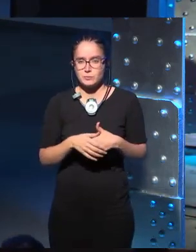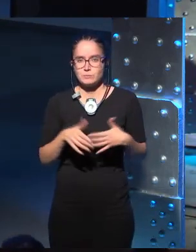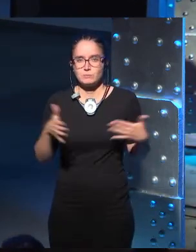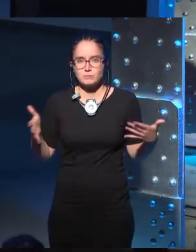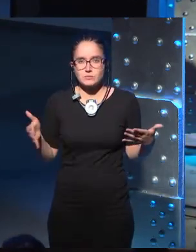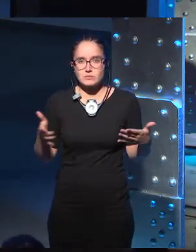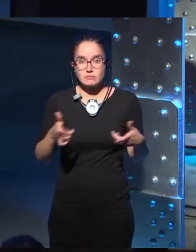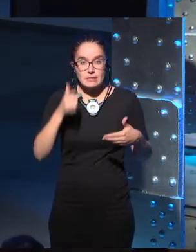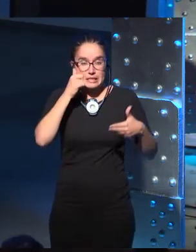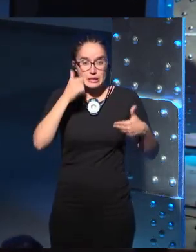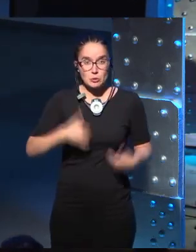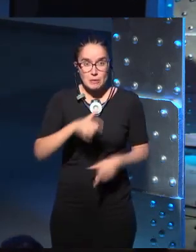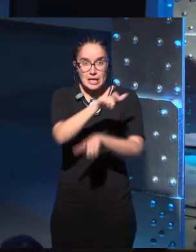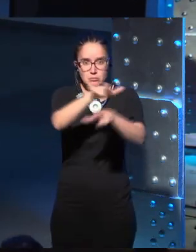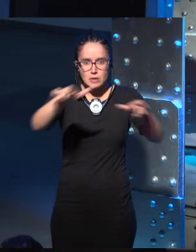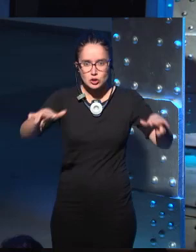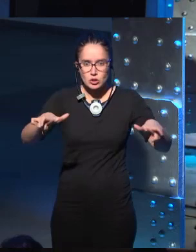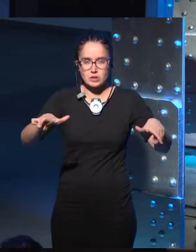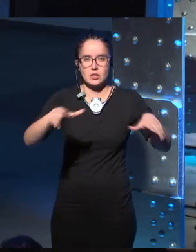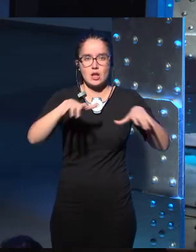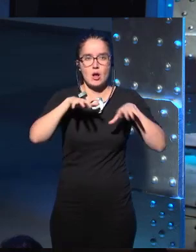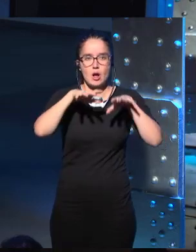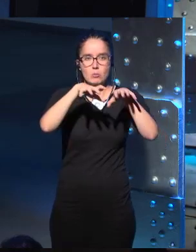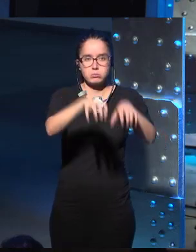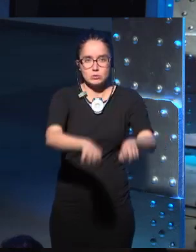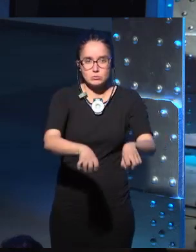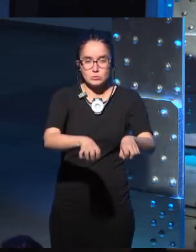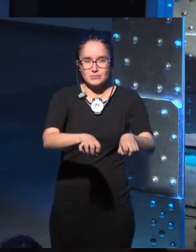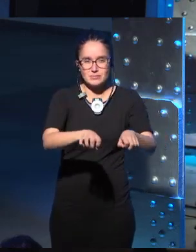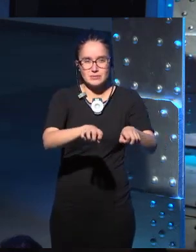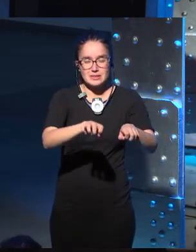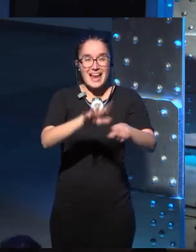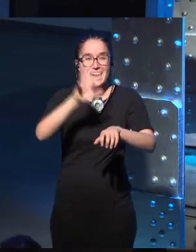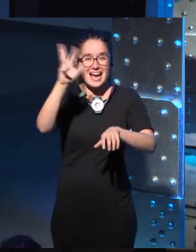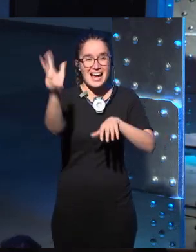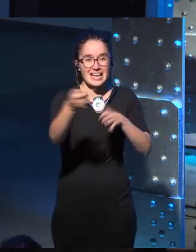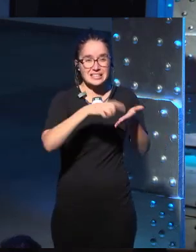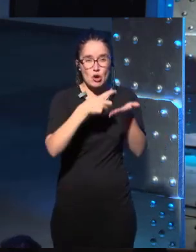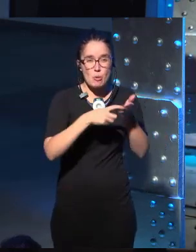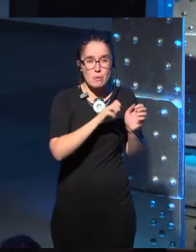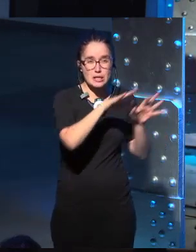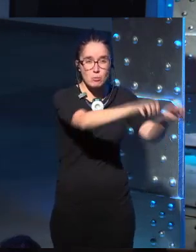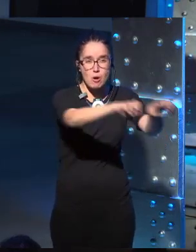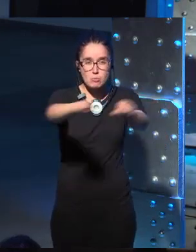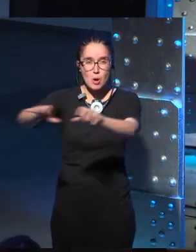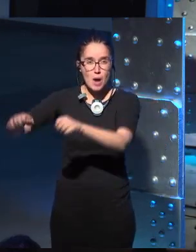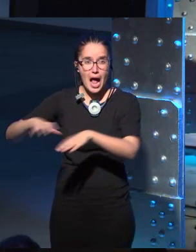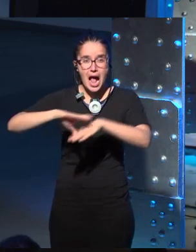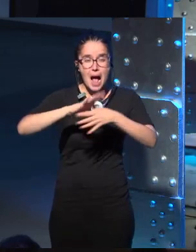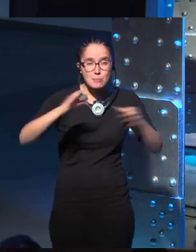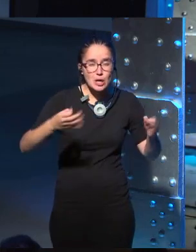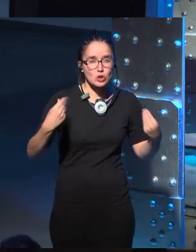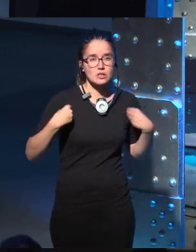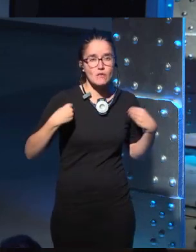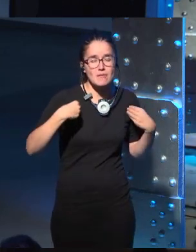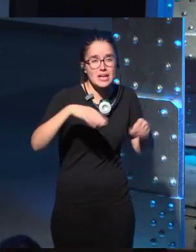humankind has colonized the whole of the galaxy, that you have friends living everywhere